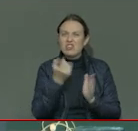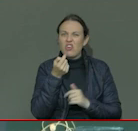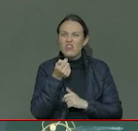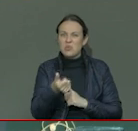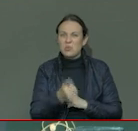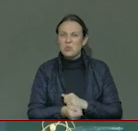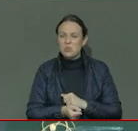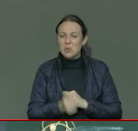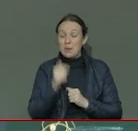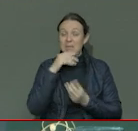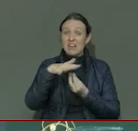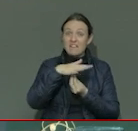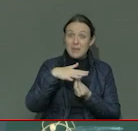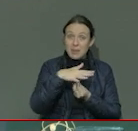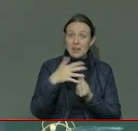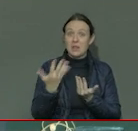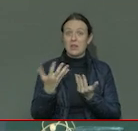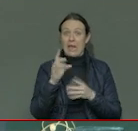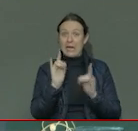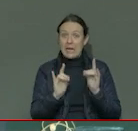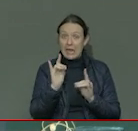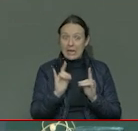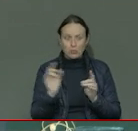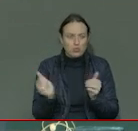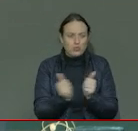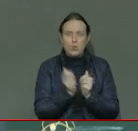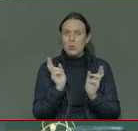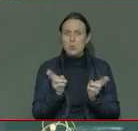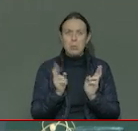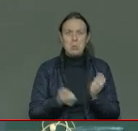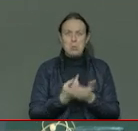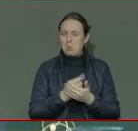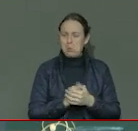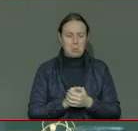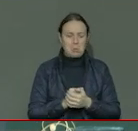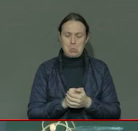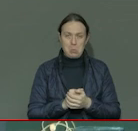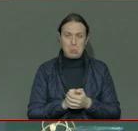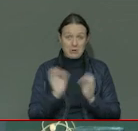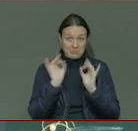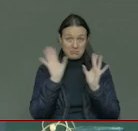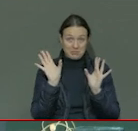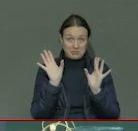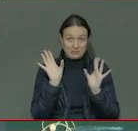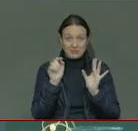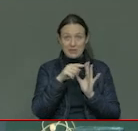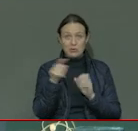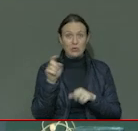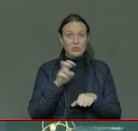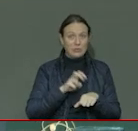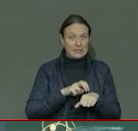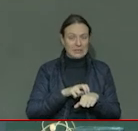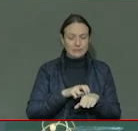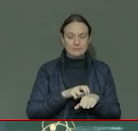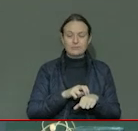that a family and obviously the whole lot of animals would be on this boat. Are we all clear? So Jan Patel